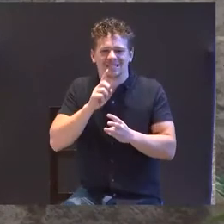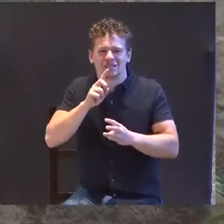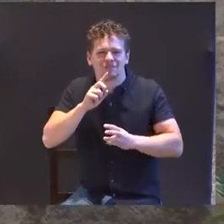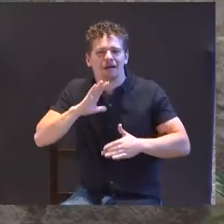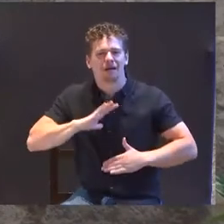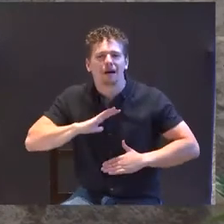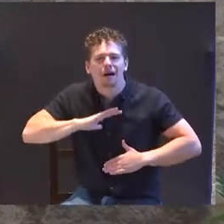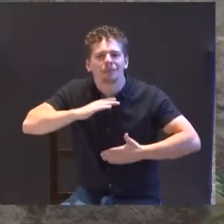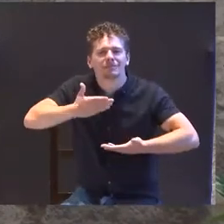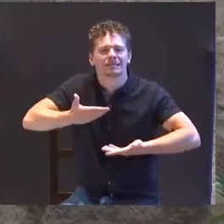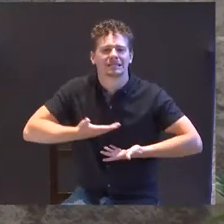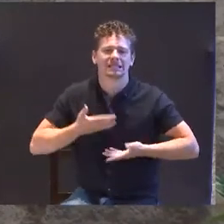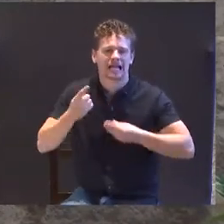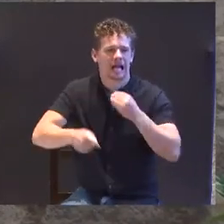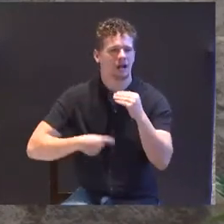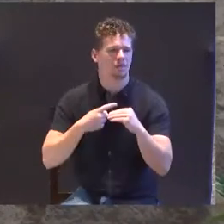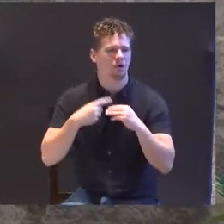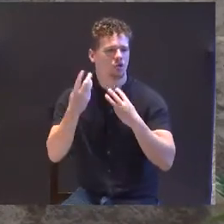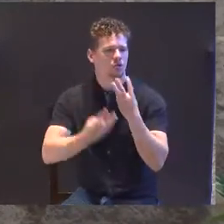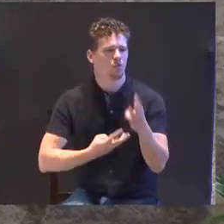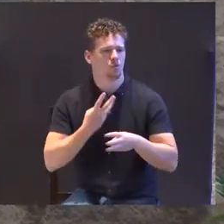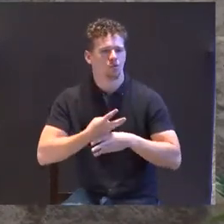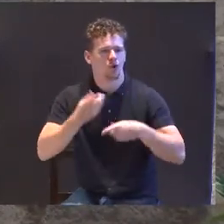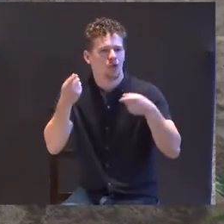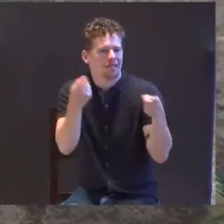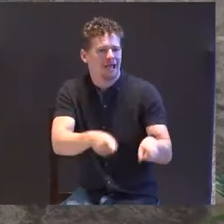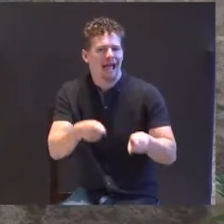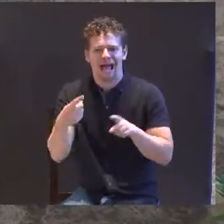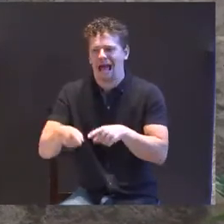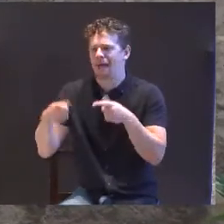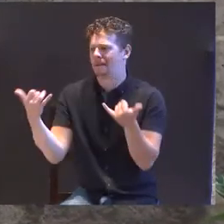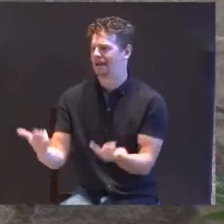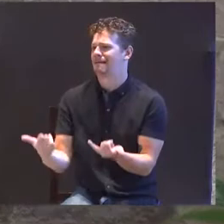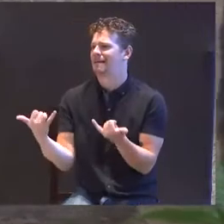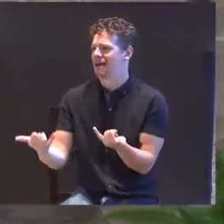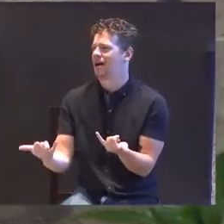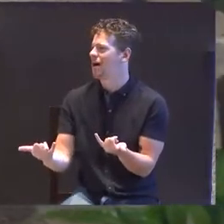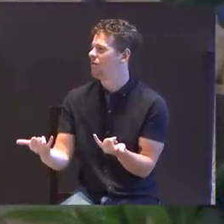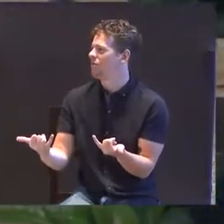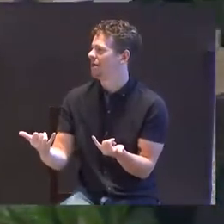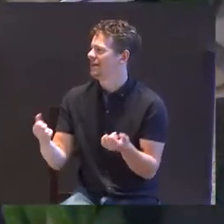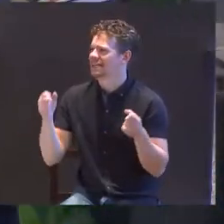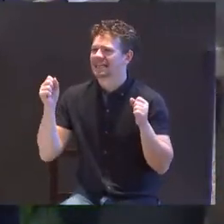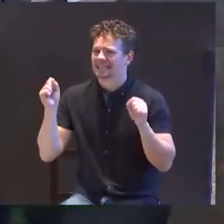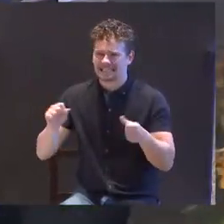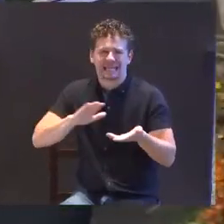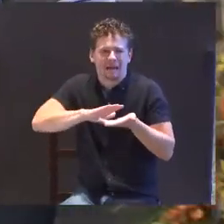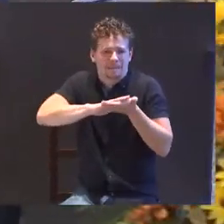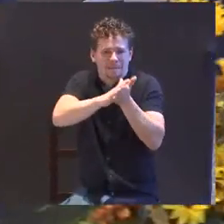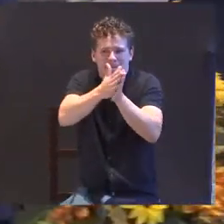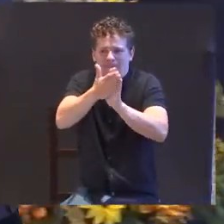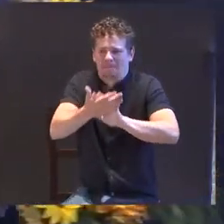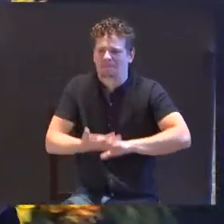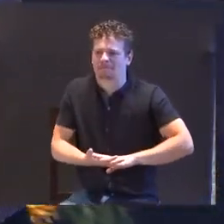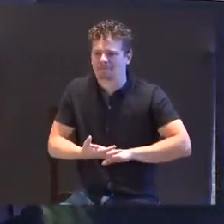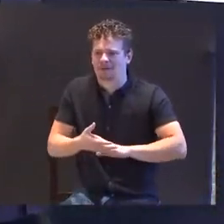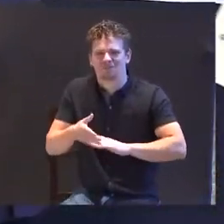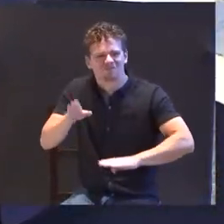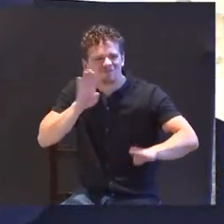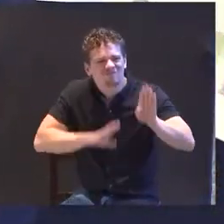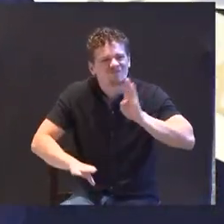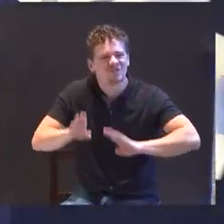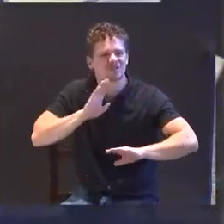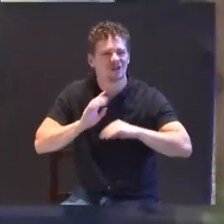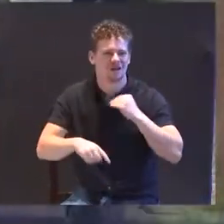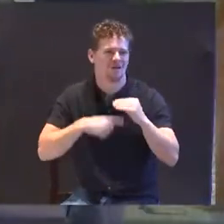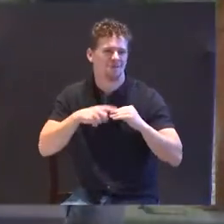going on in the world, what's happening in the world. And I can get uptight about it. And more than likely, you can